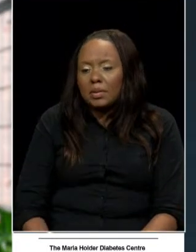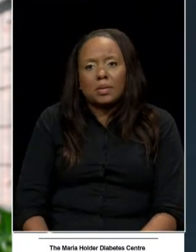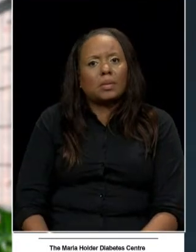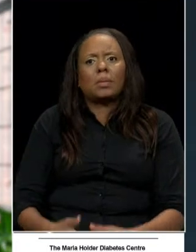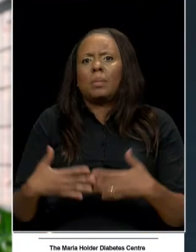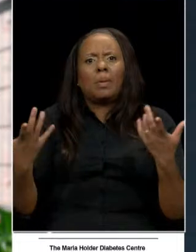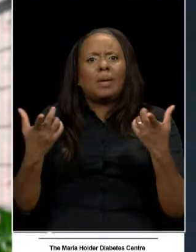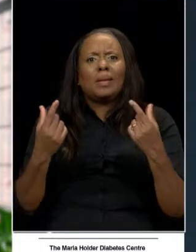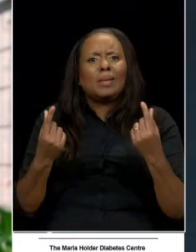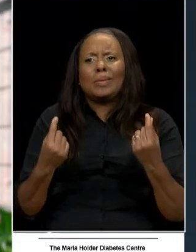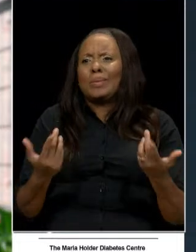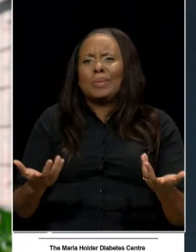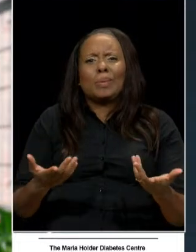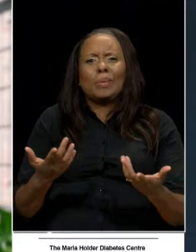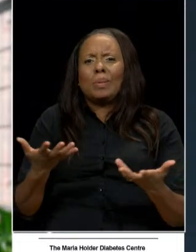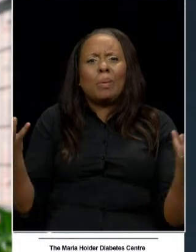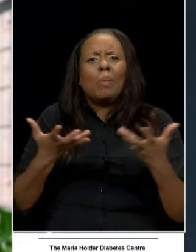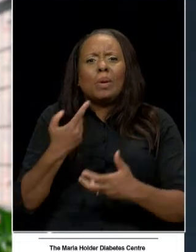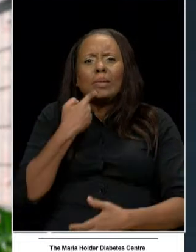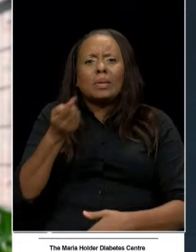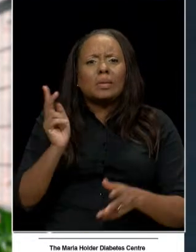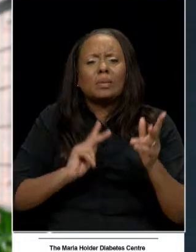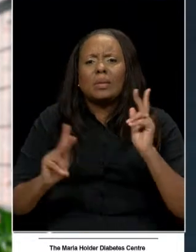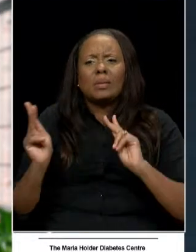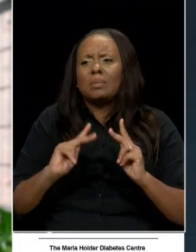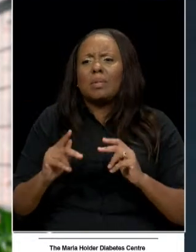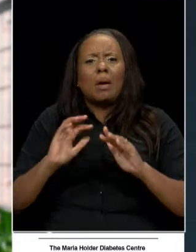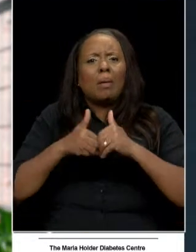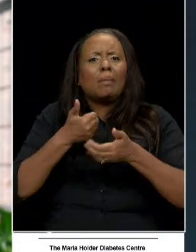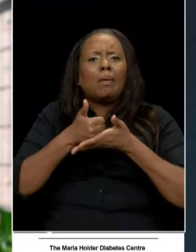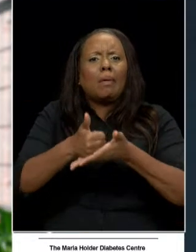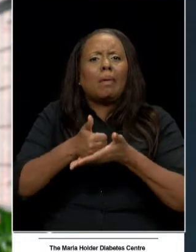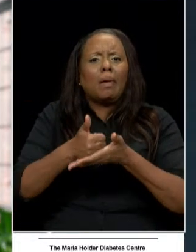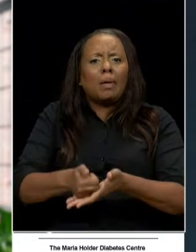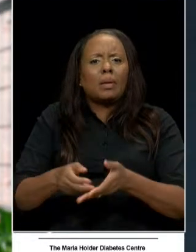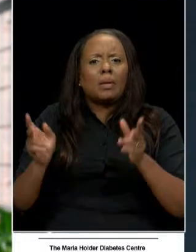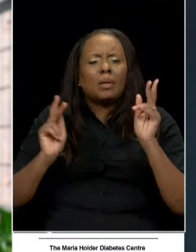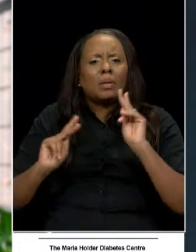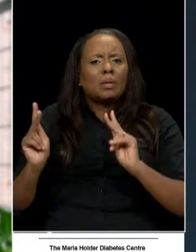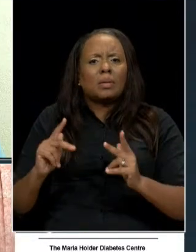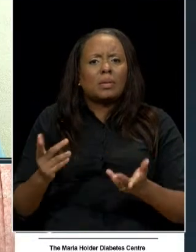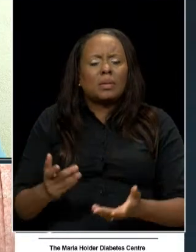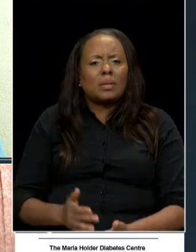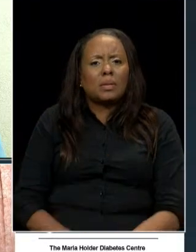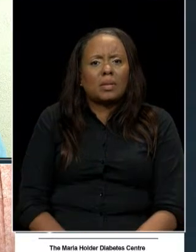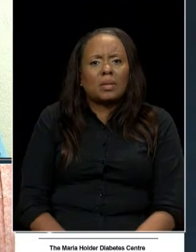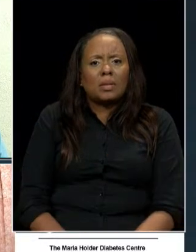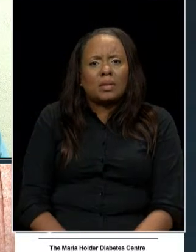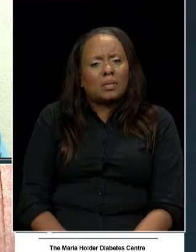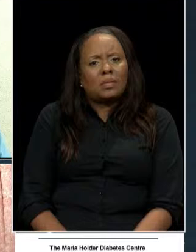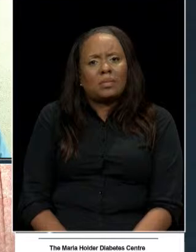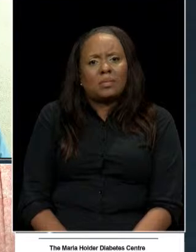What's the kind of advice that you give to patients in that kind of situation?